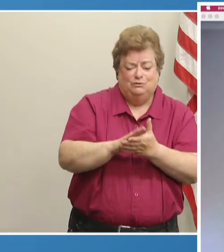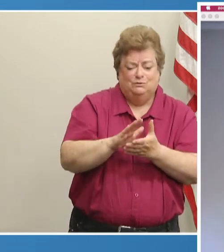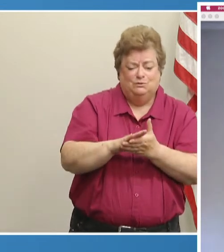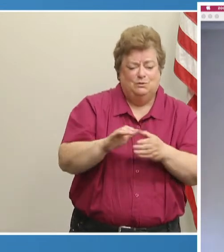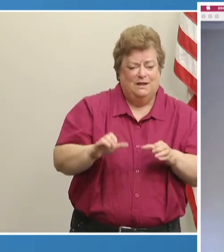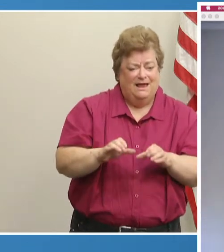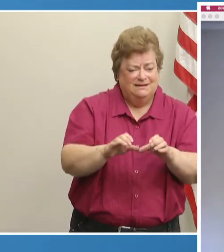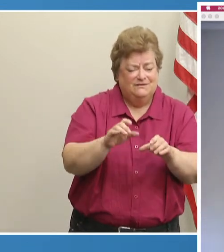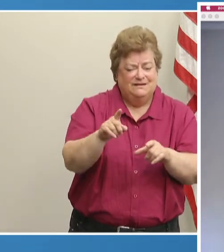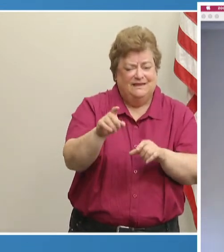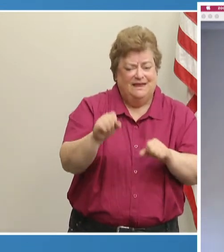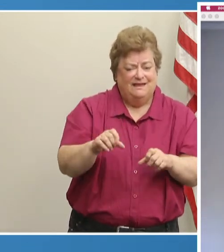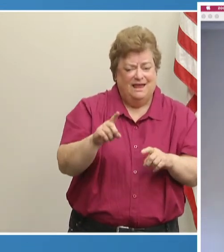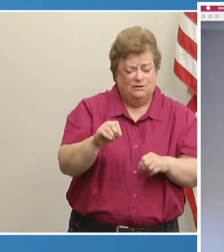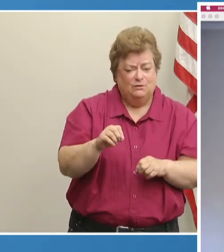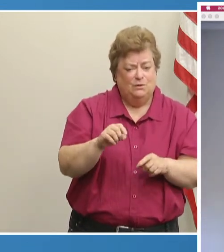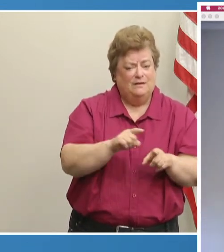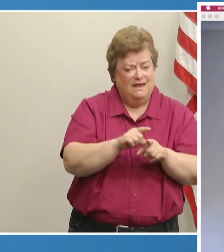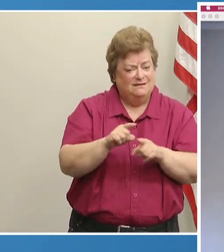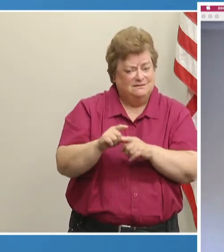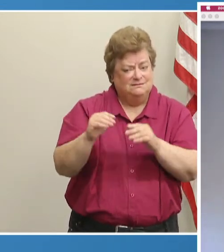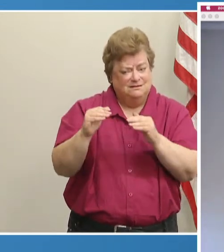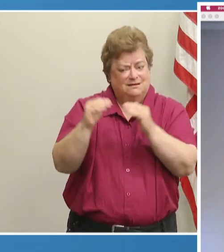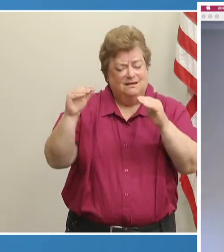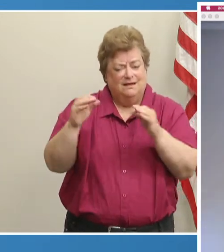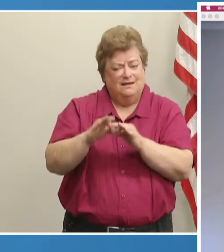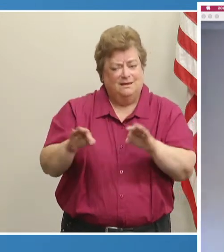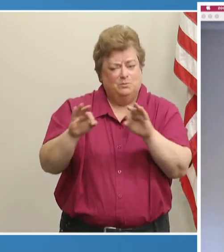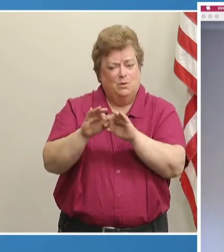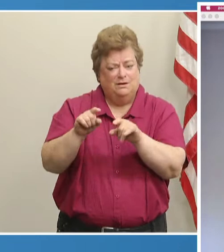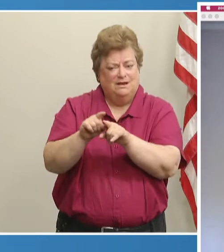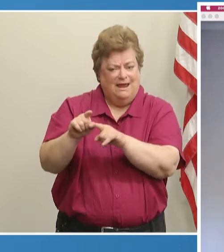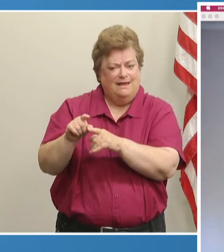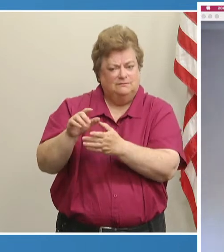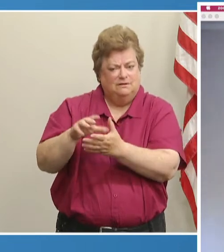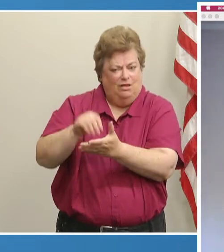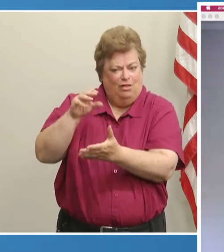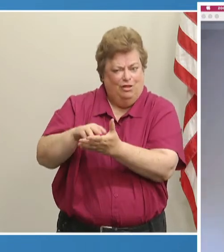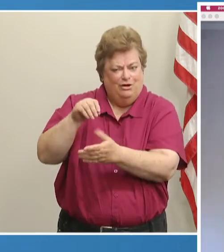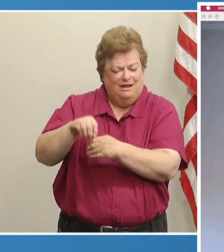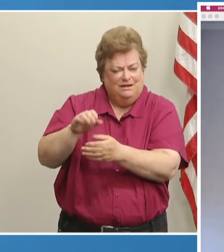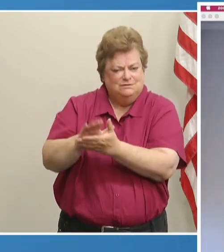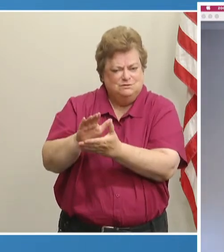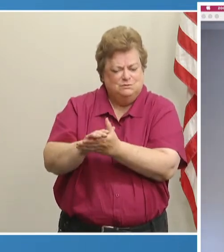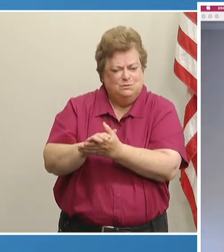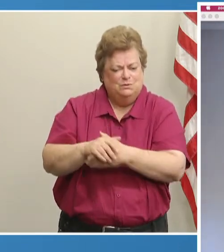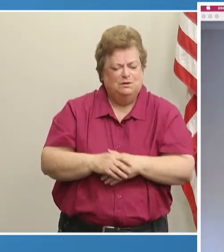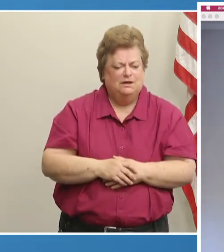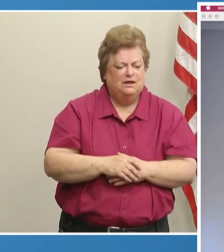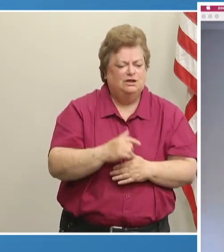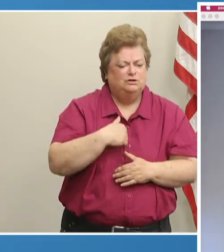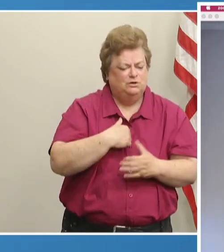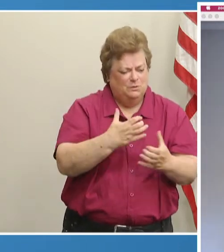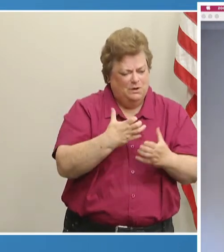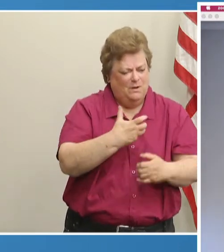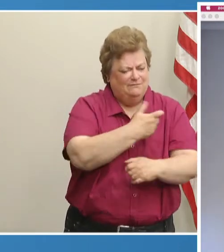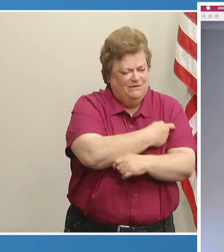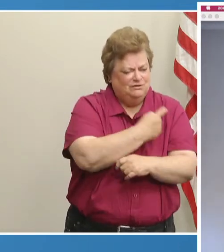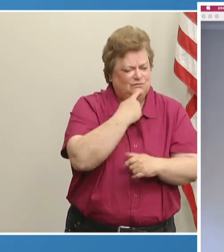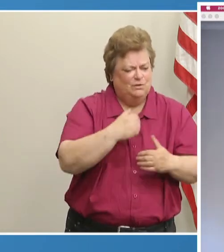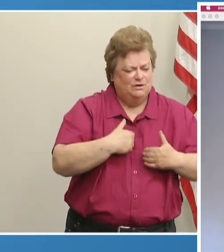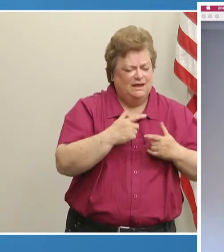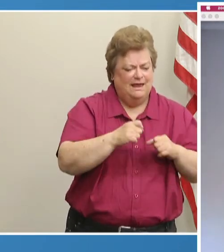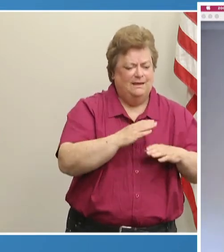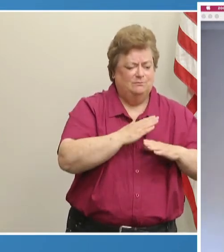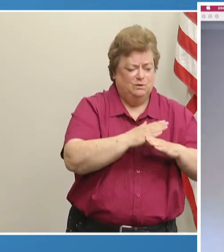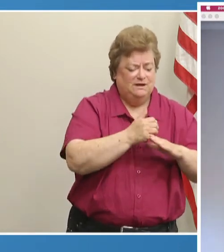just as important to them as their learning opportunities. And so vaccinating our youth so that they can protect themselves, protect each